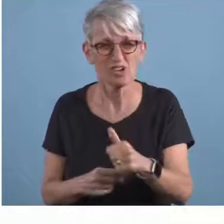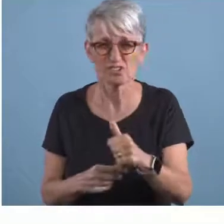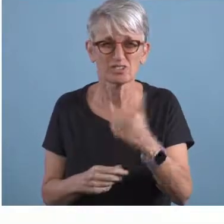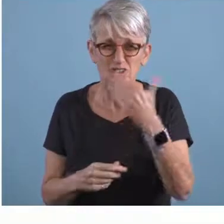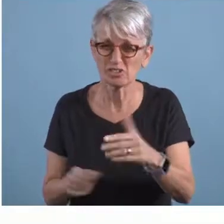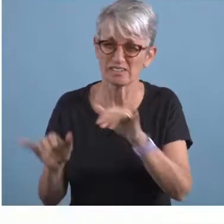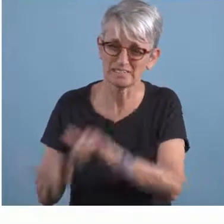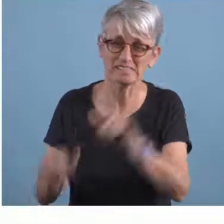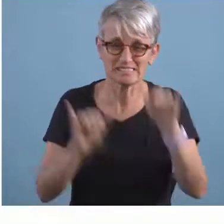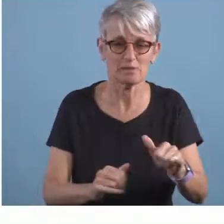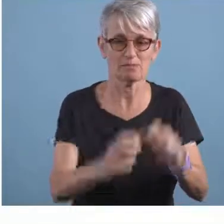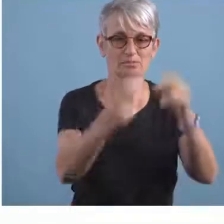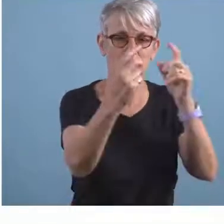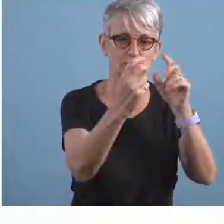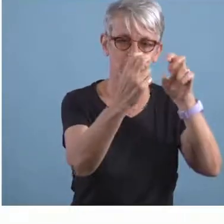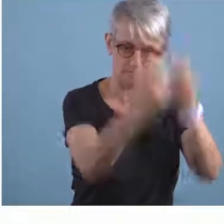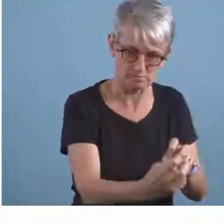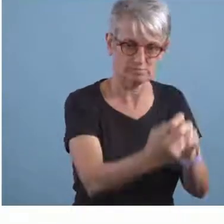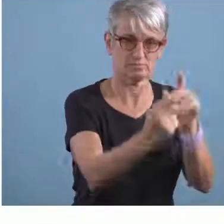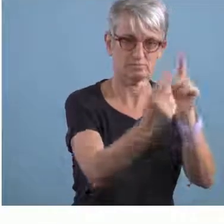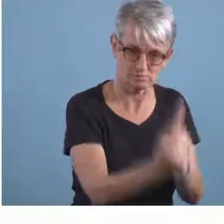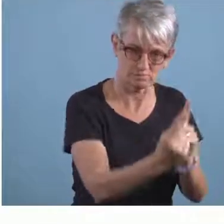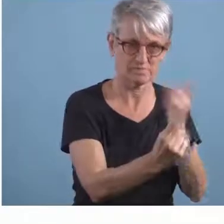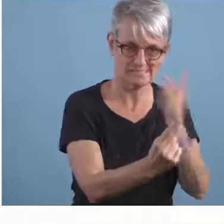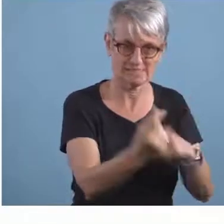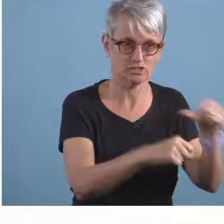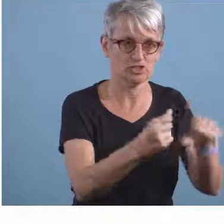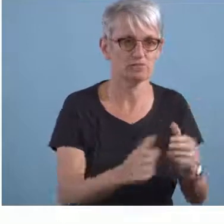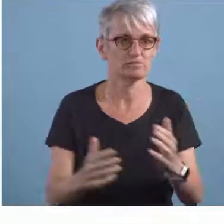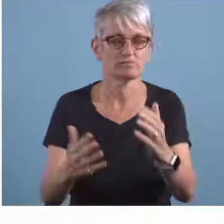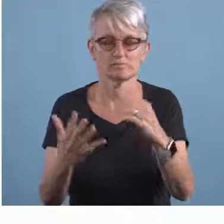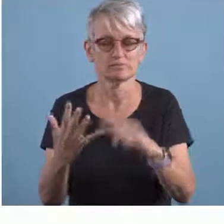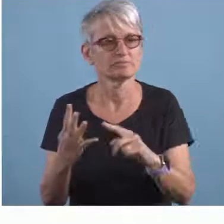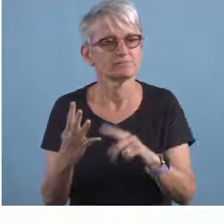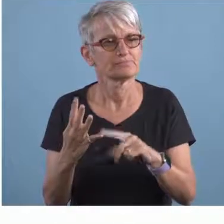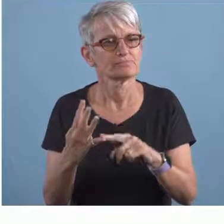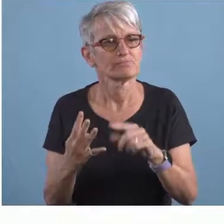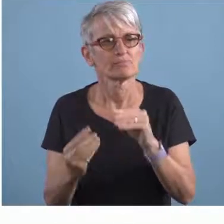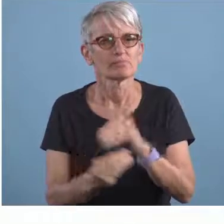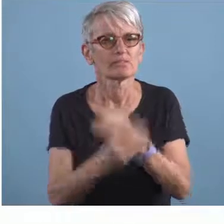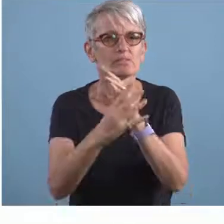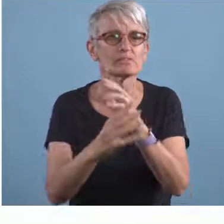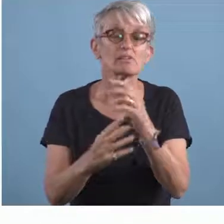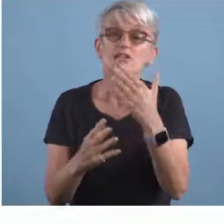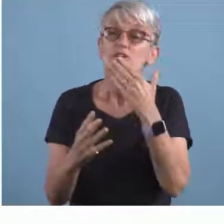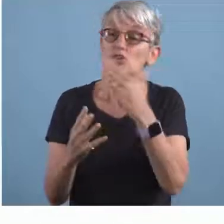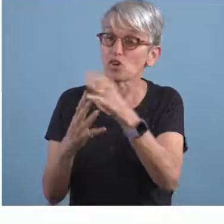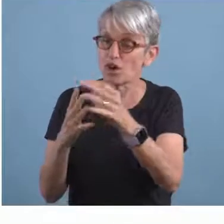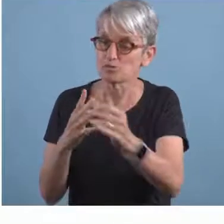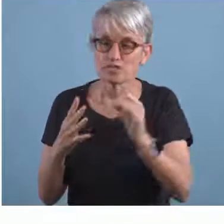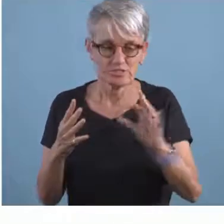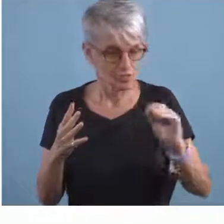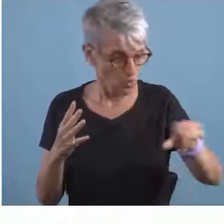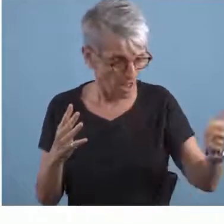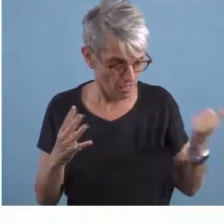good as in-person sessions. And the last one. Telepractice is a good option when there are